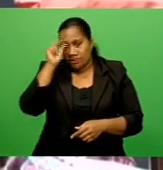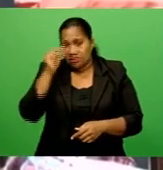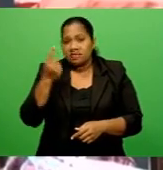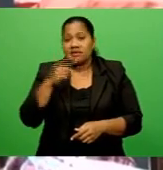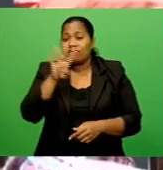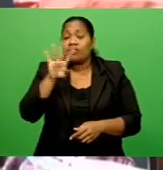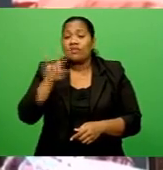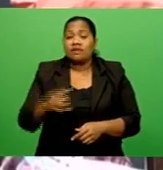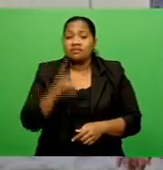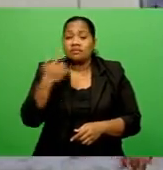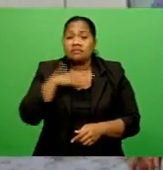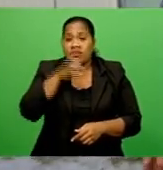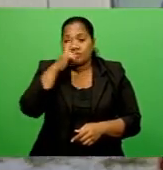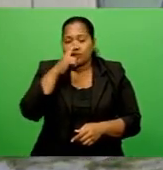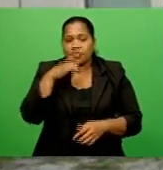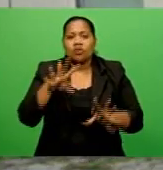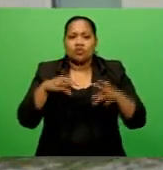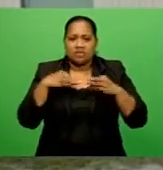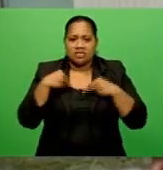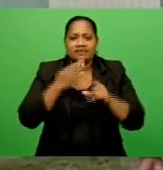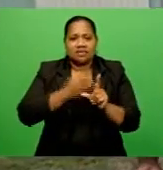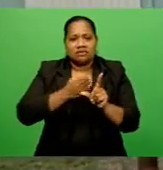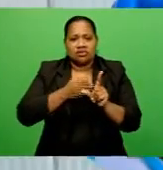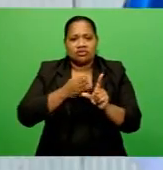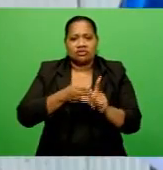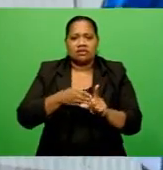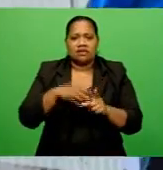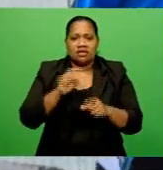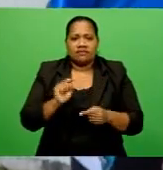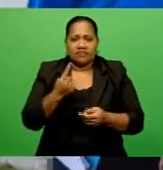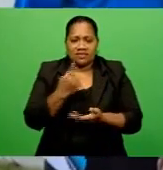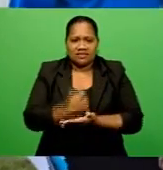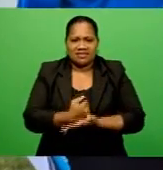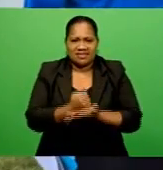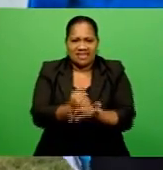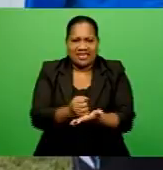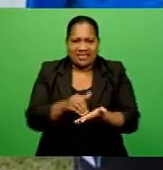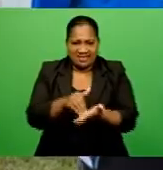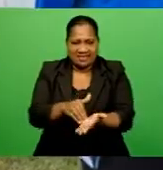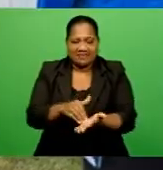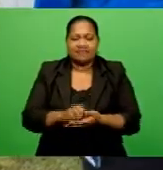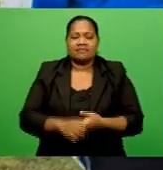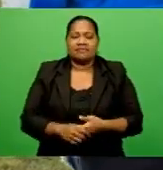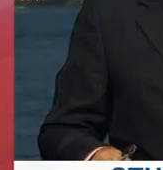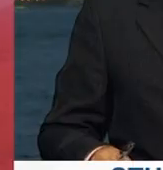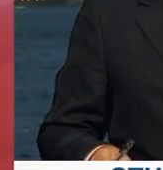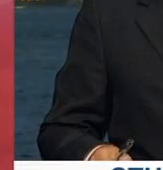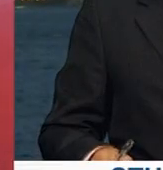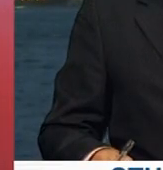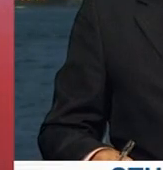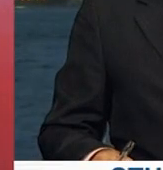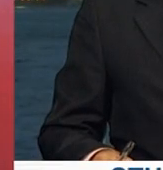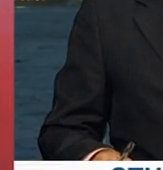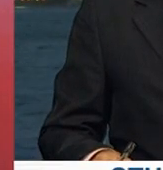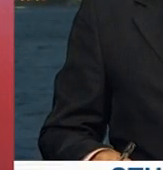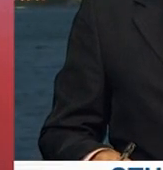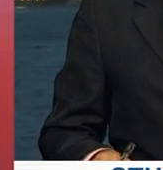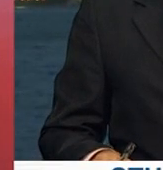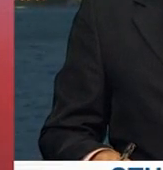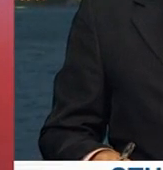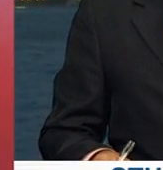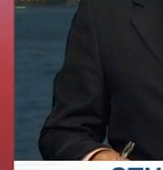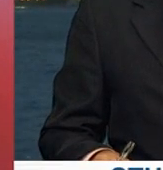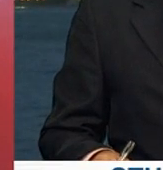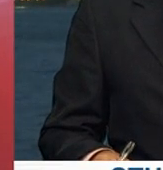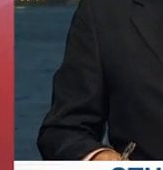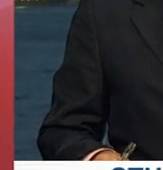people have received psychological first aid. Josiah Nanunga, FBC News. And Josiah joins